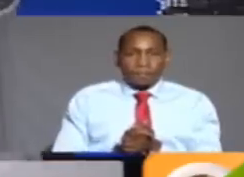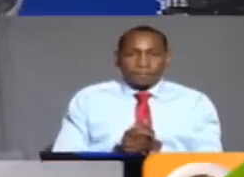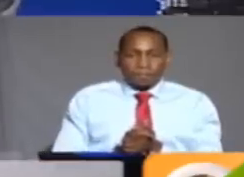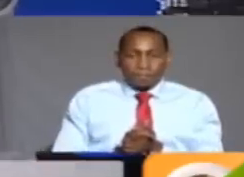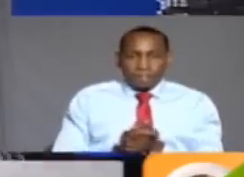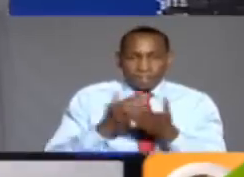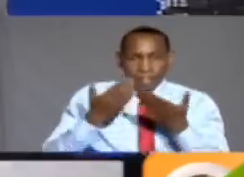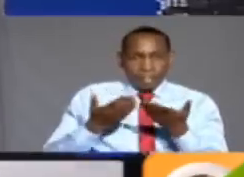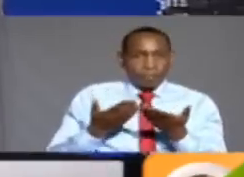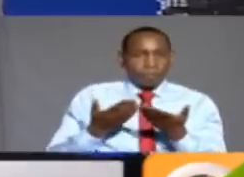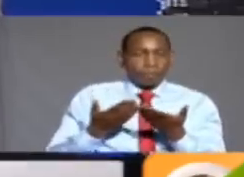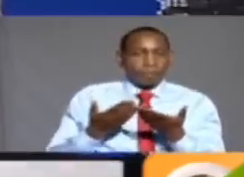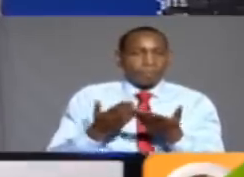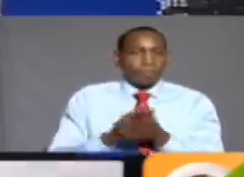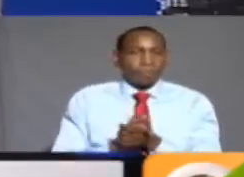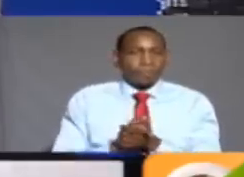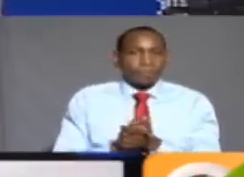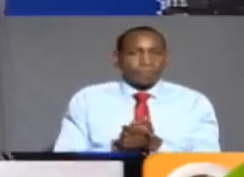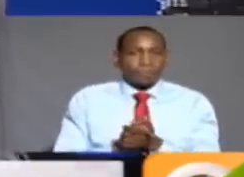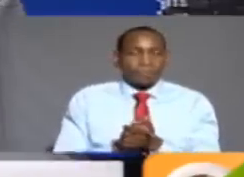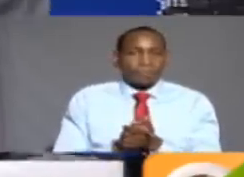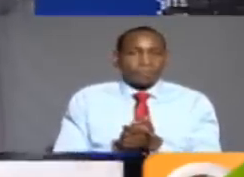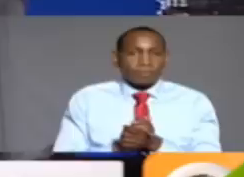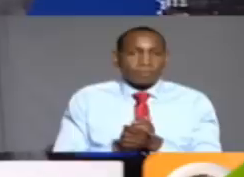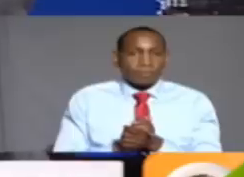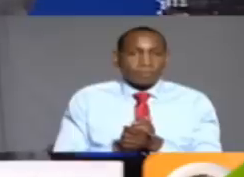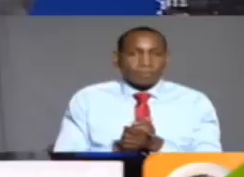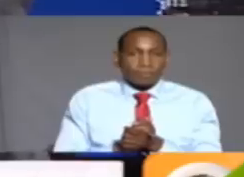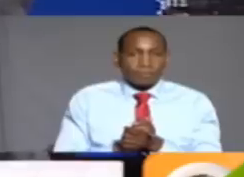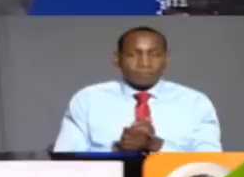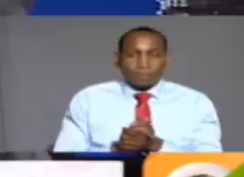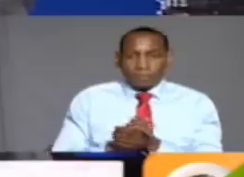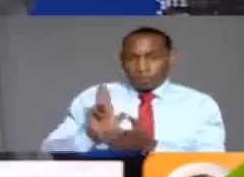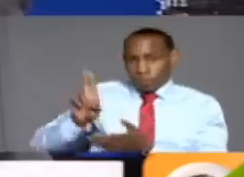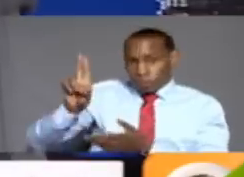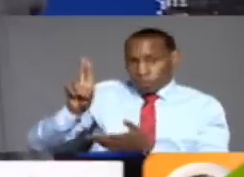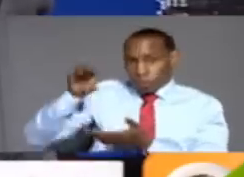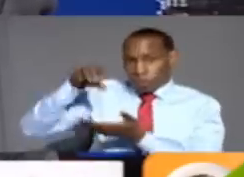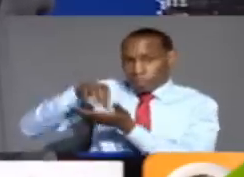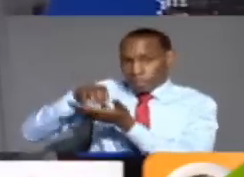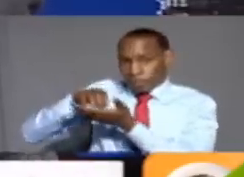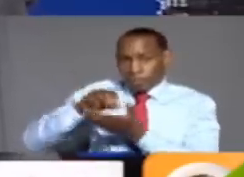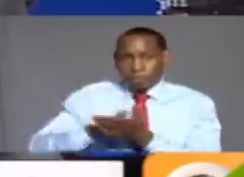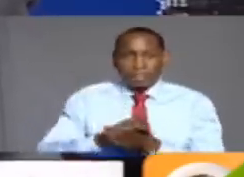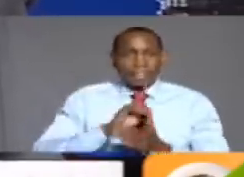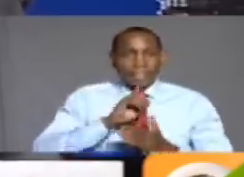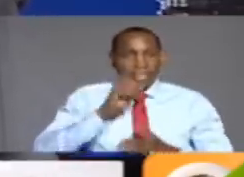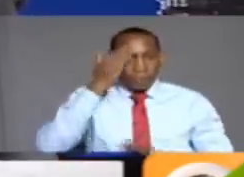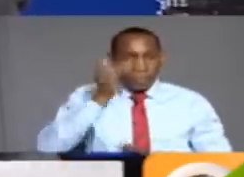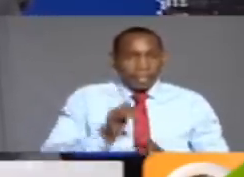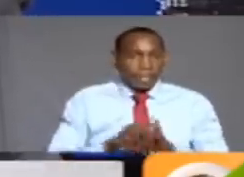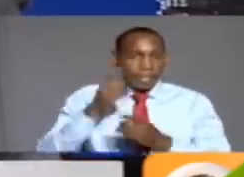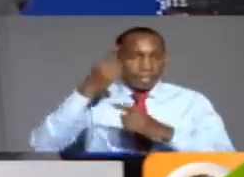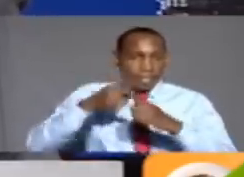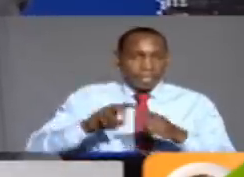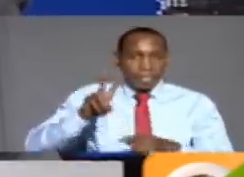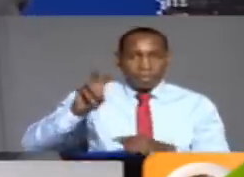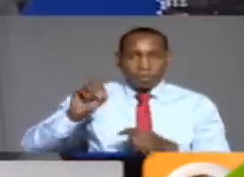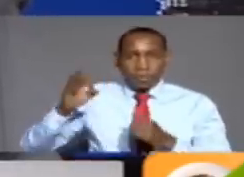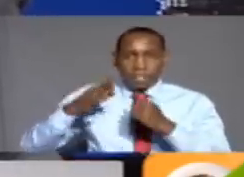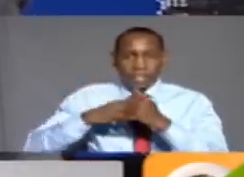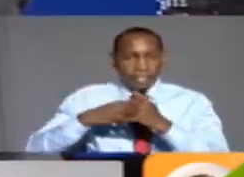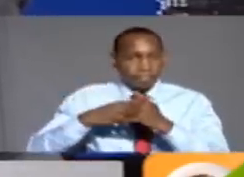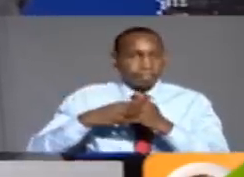what I think. Again, not as scientific about the gospel according to Uhuru Kenyatta. And I'm saying this because, you know, in the year 2008,